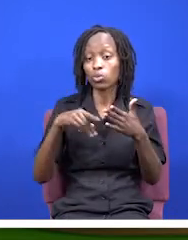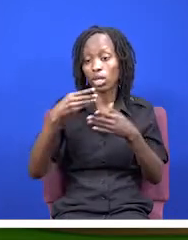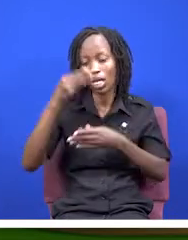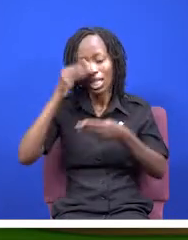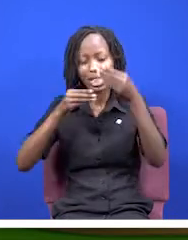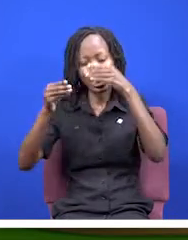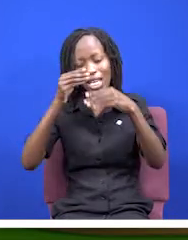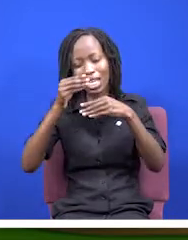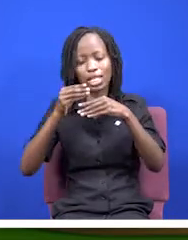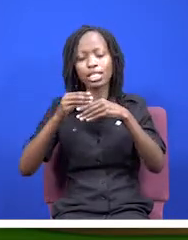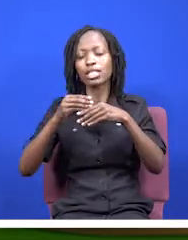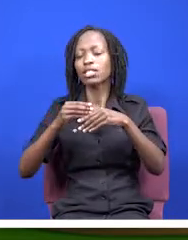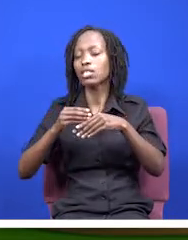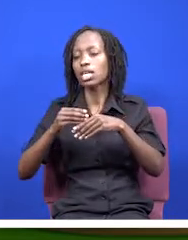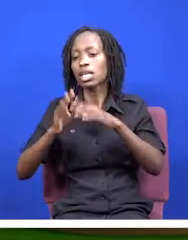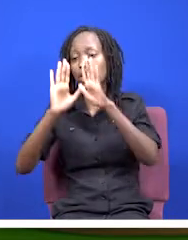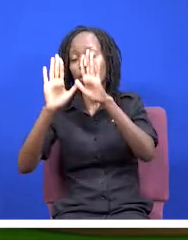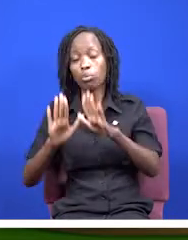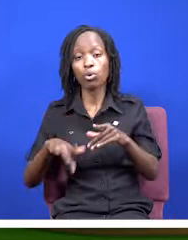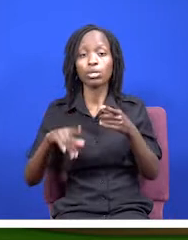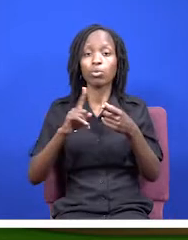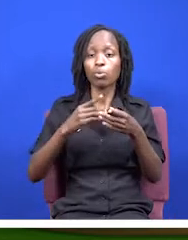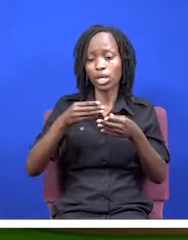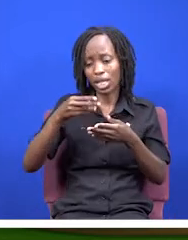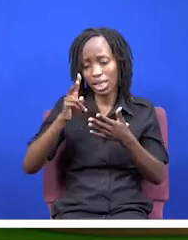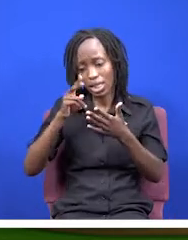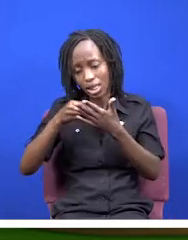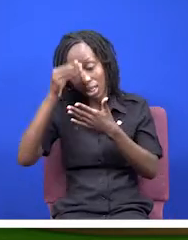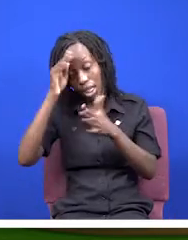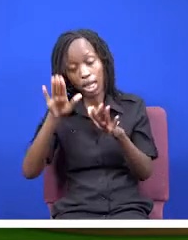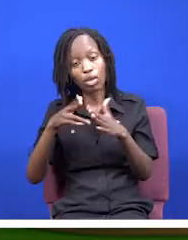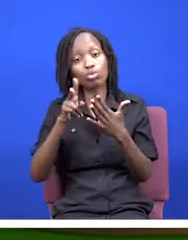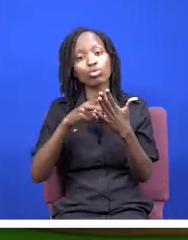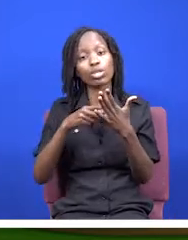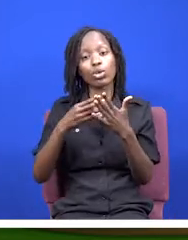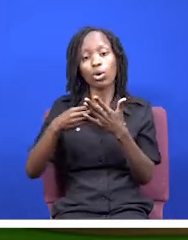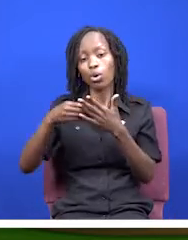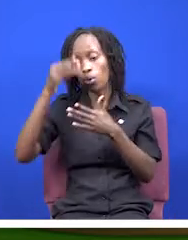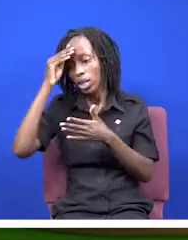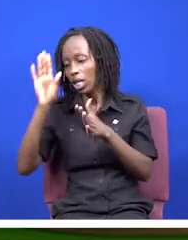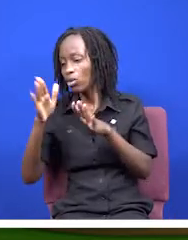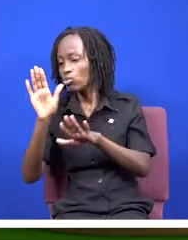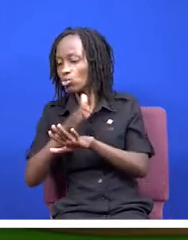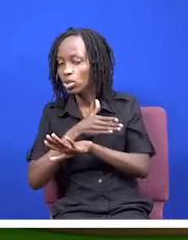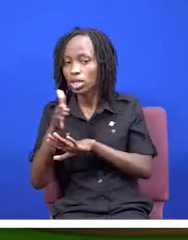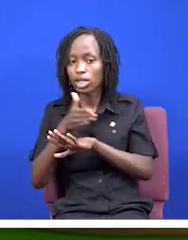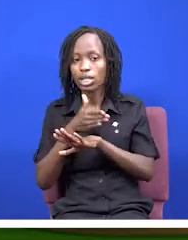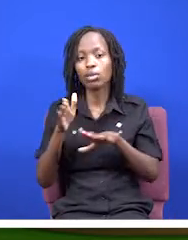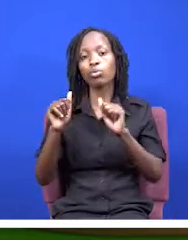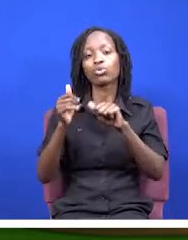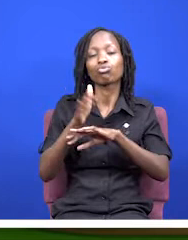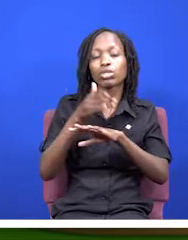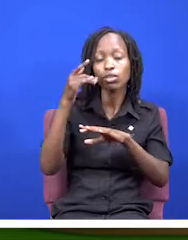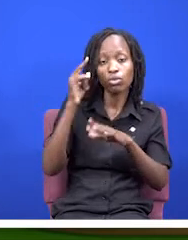learn are very, very useful. We learn how to read. We learn how to sing songs, and we